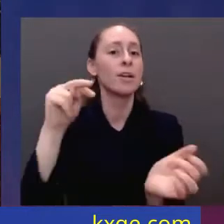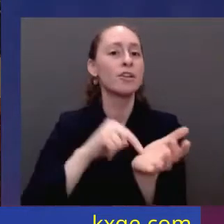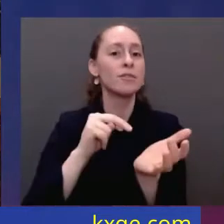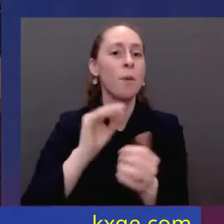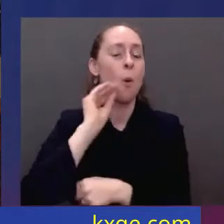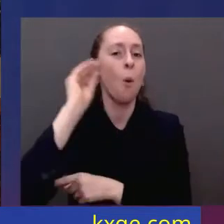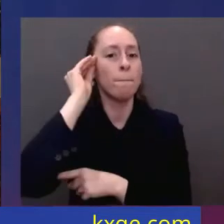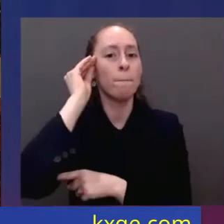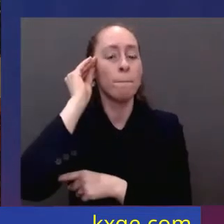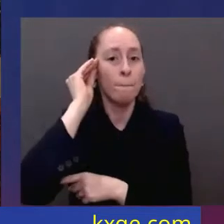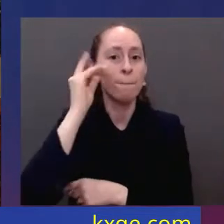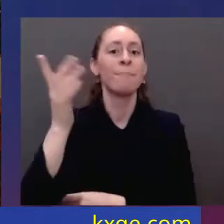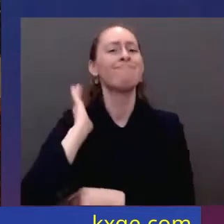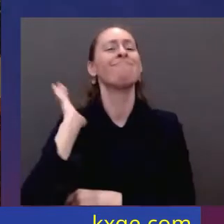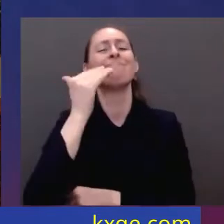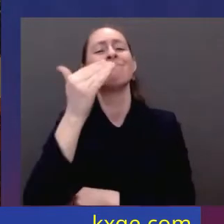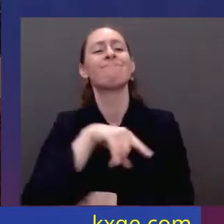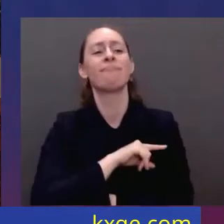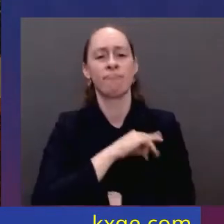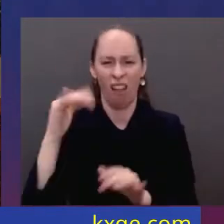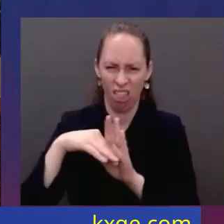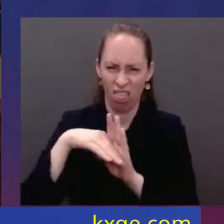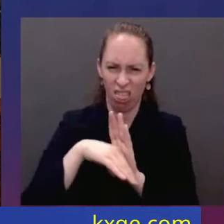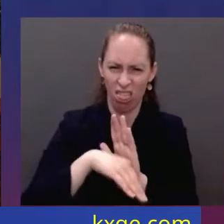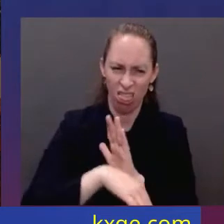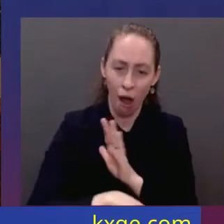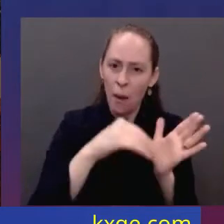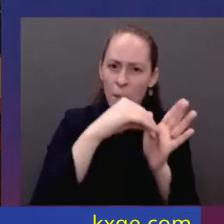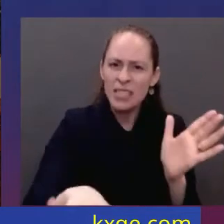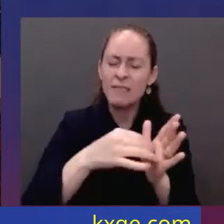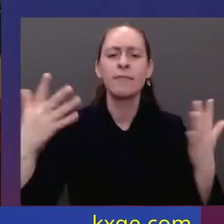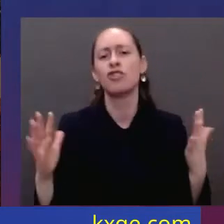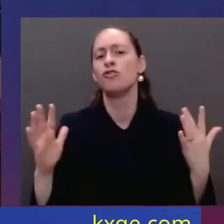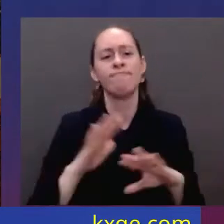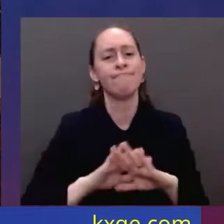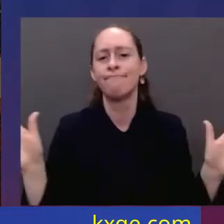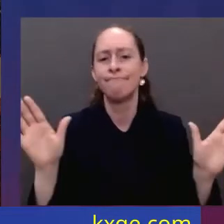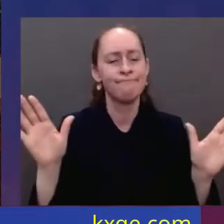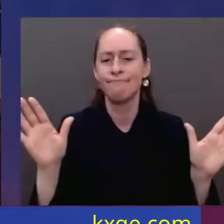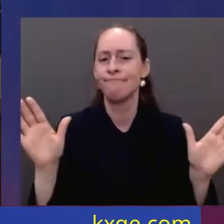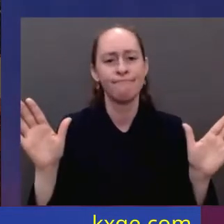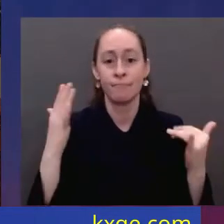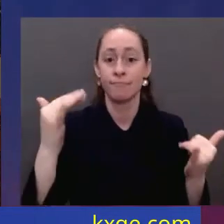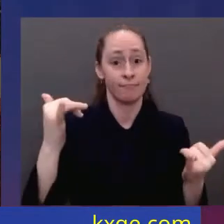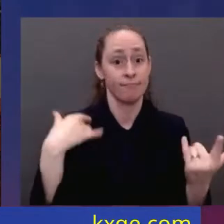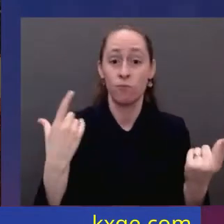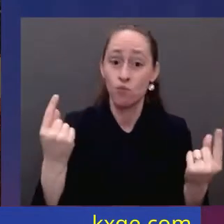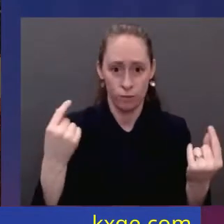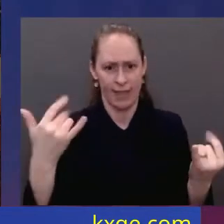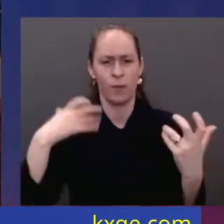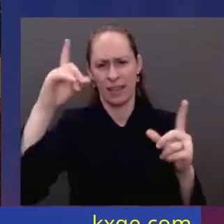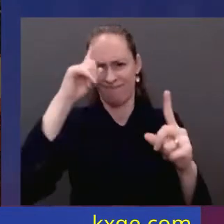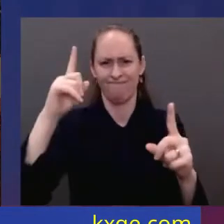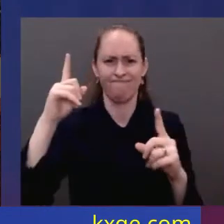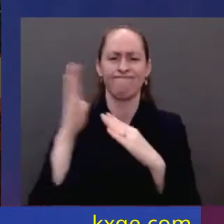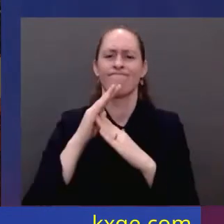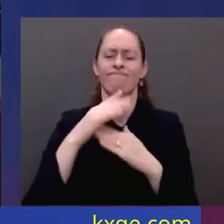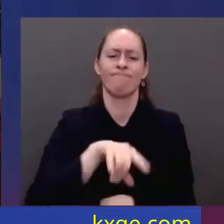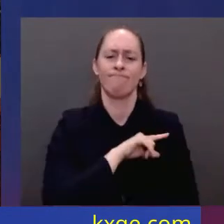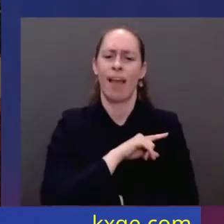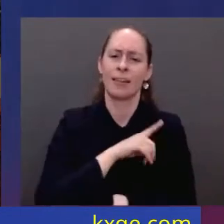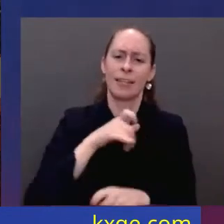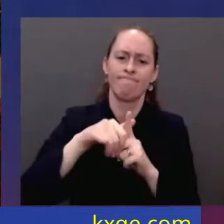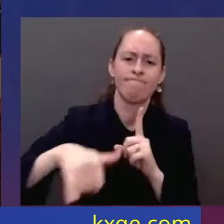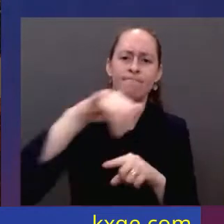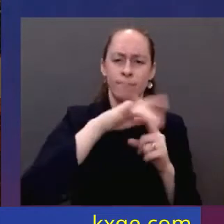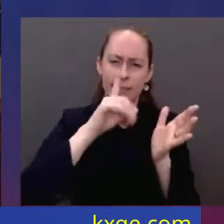That ends on my watch. Medicare is going to set higher standards for nursing homes and make sure your loved ones get the care they deserve and that they inspect and they will look at closely. We're also going to cut